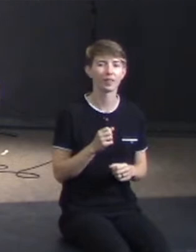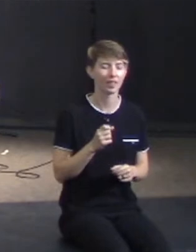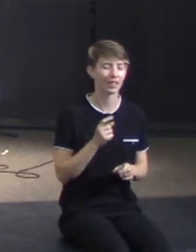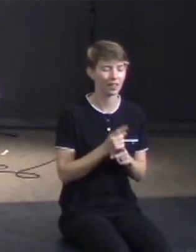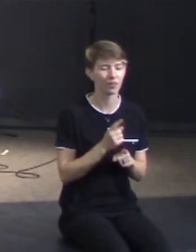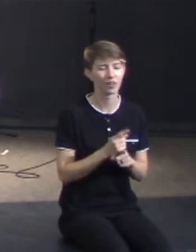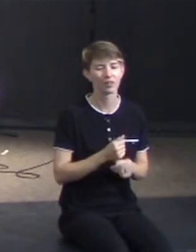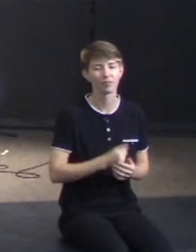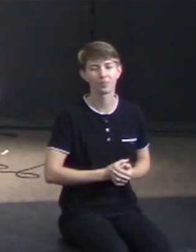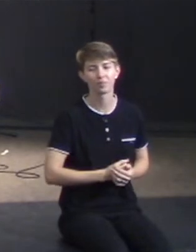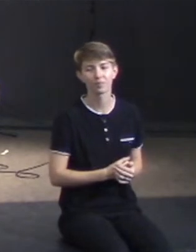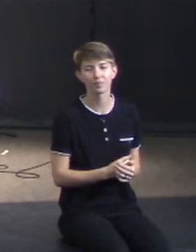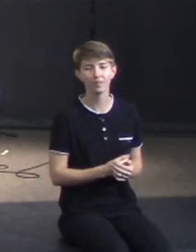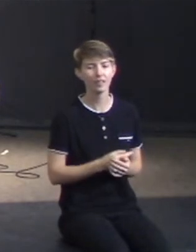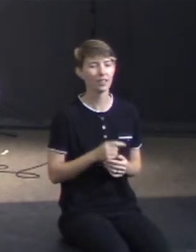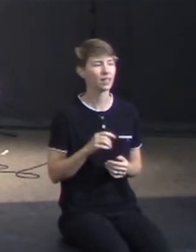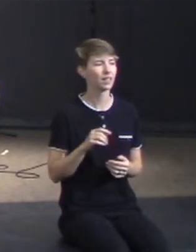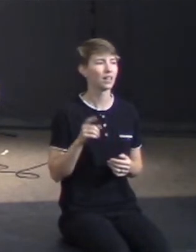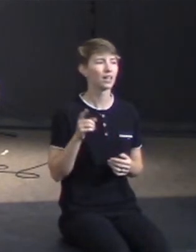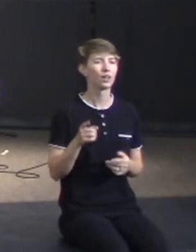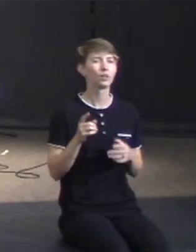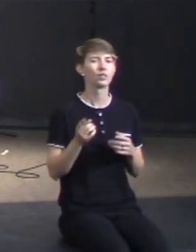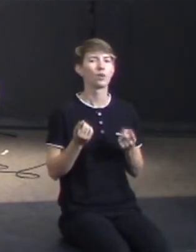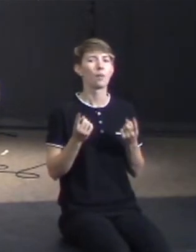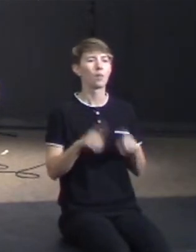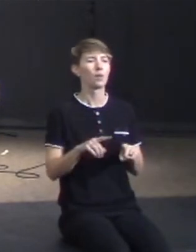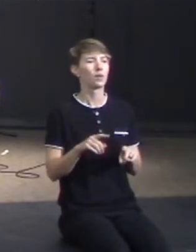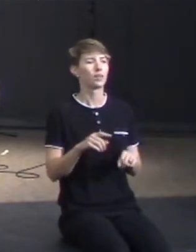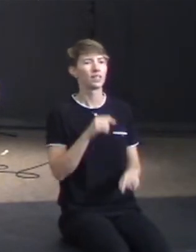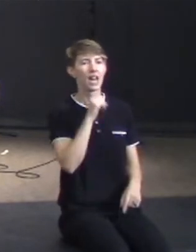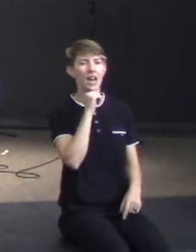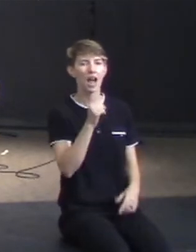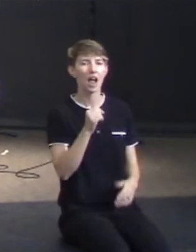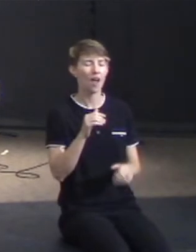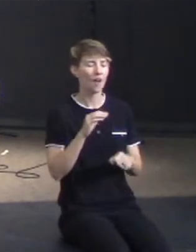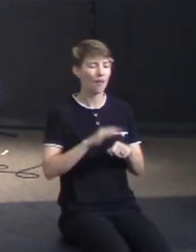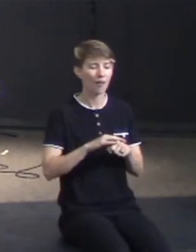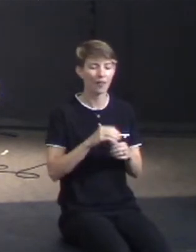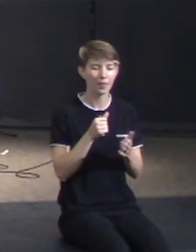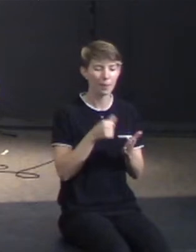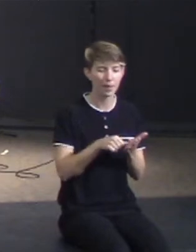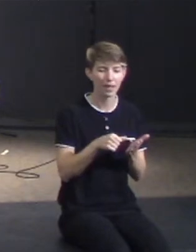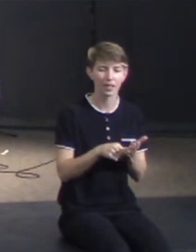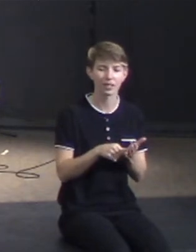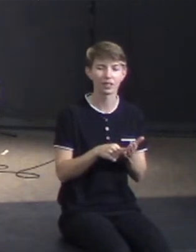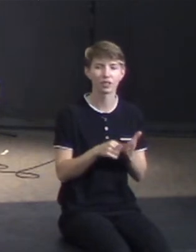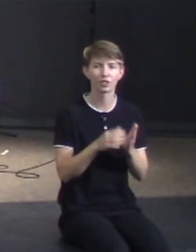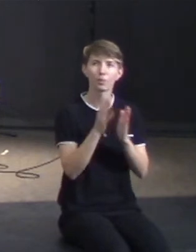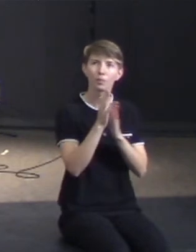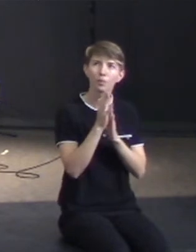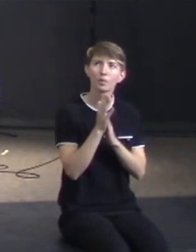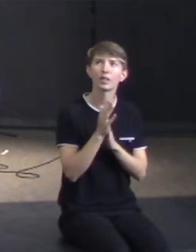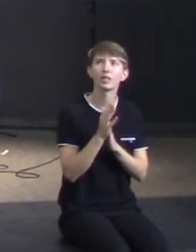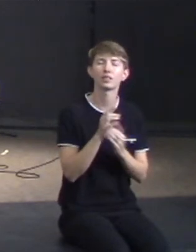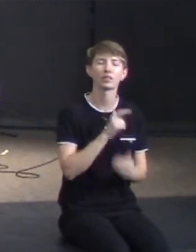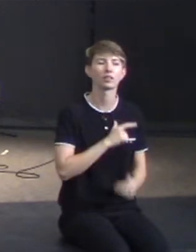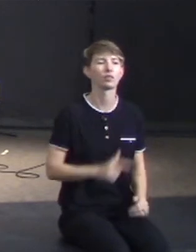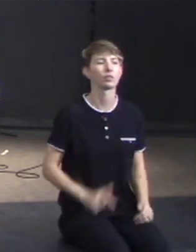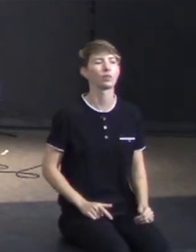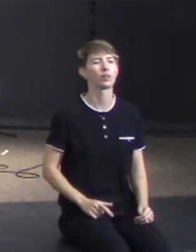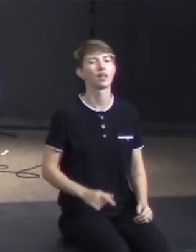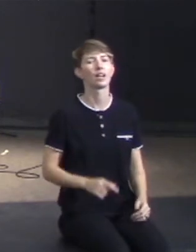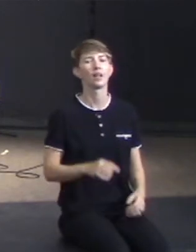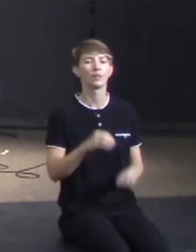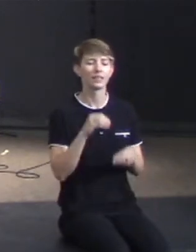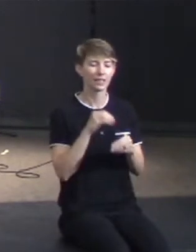It was a moment where it was no longer on the page, praise the Lord. It was in the